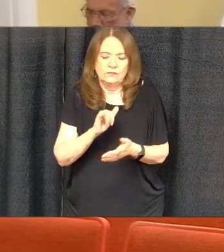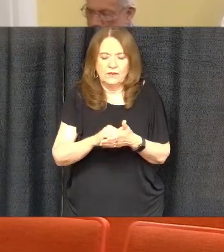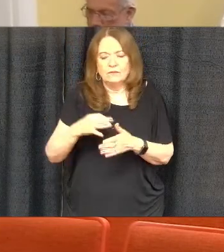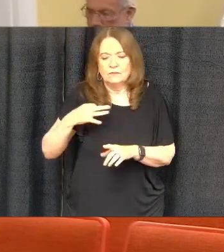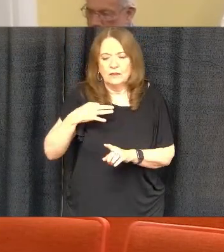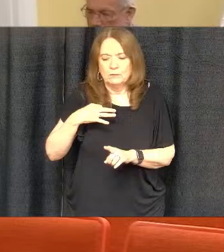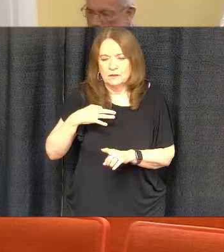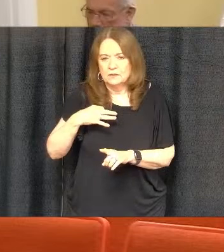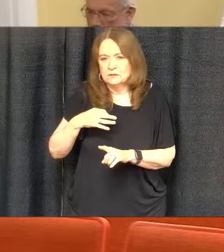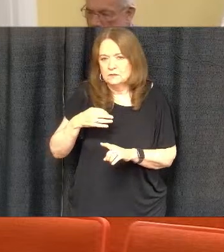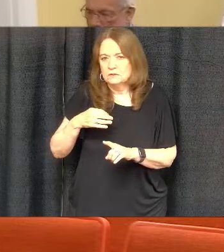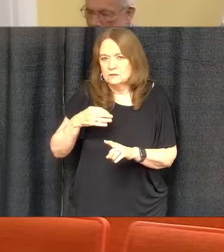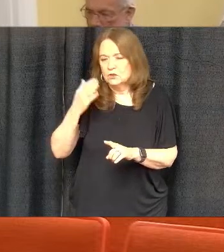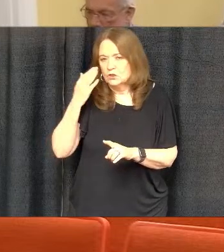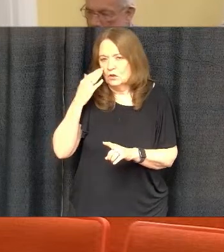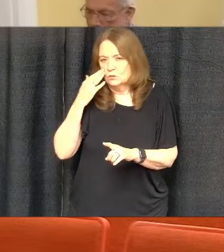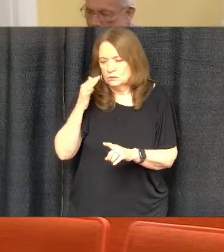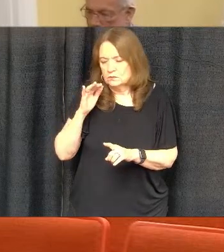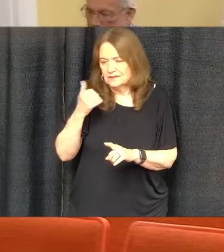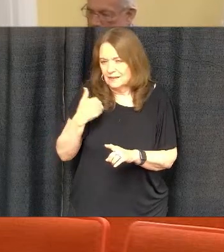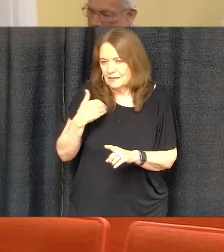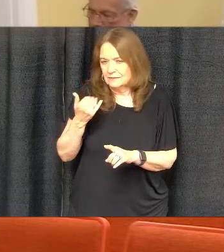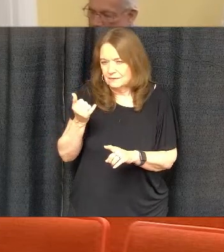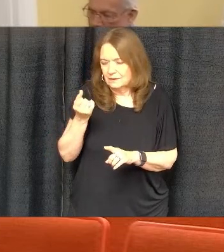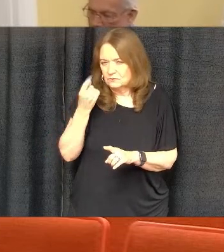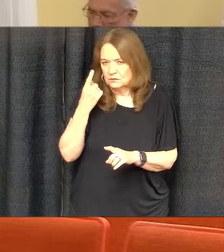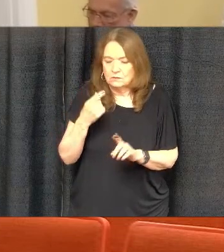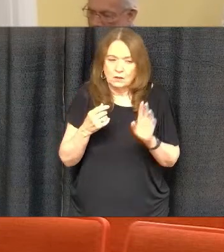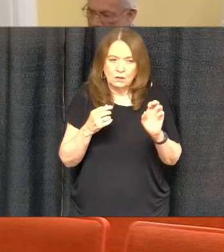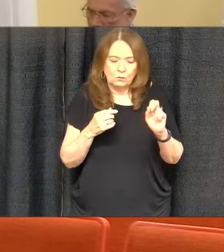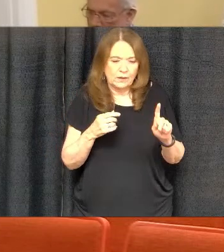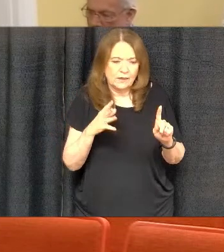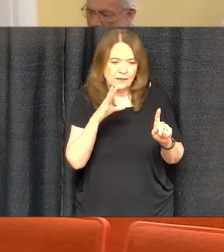under that understanding as well. Okay. And then I guess real